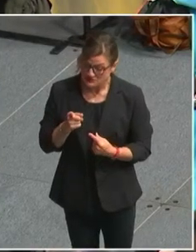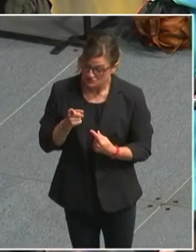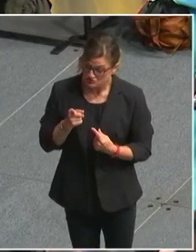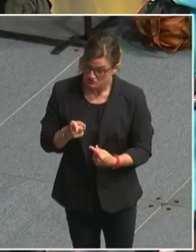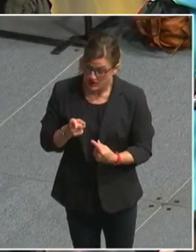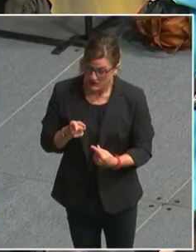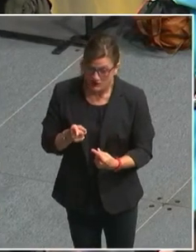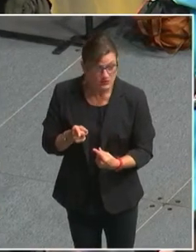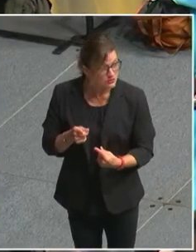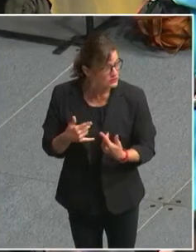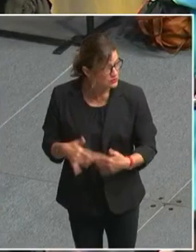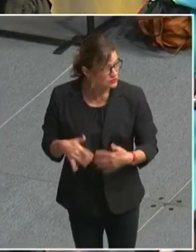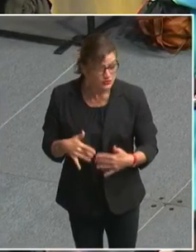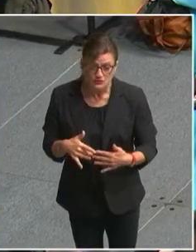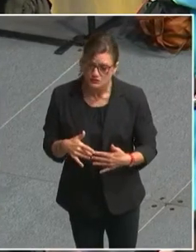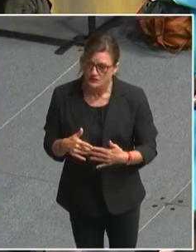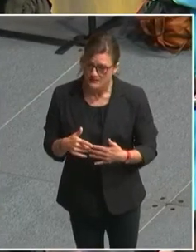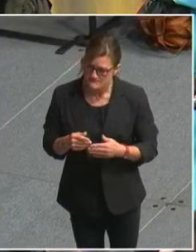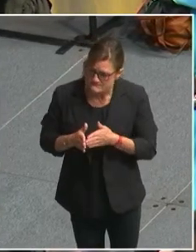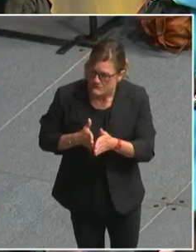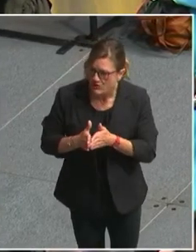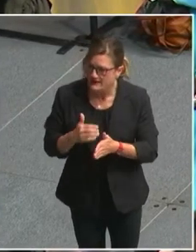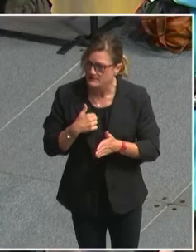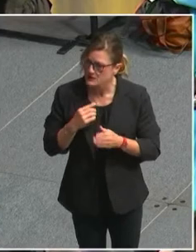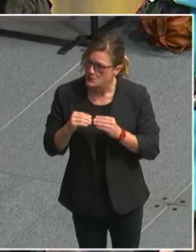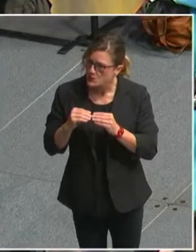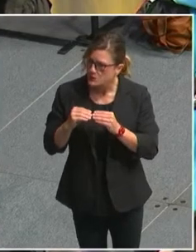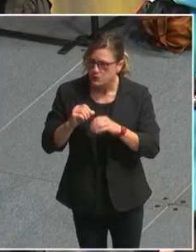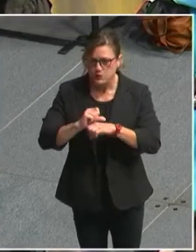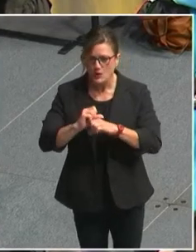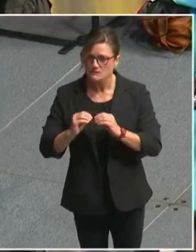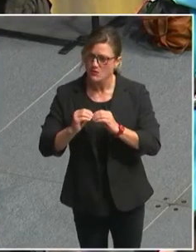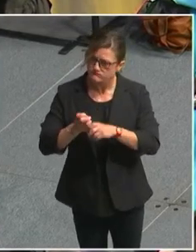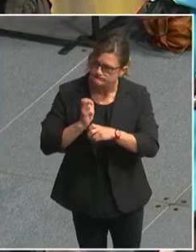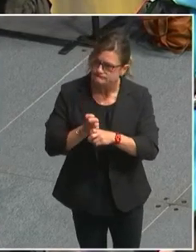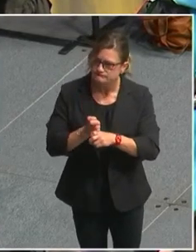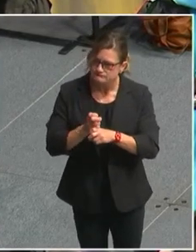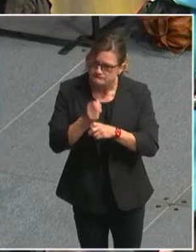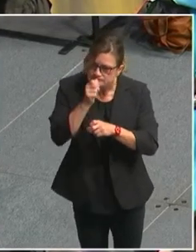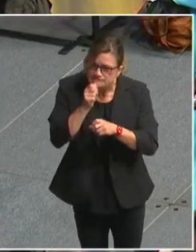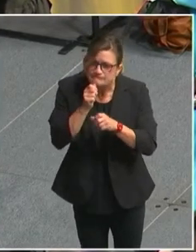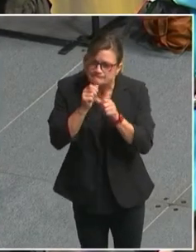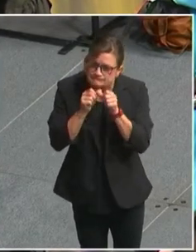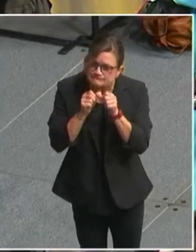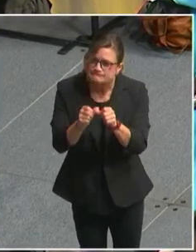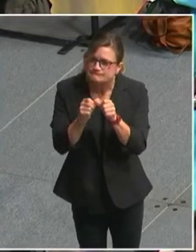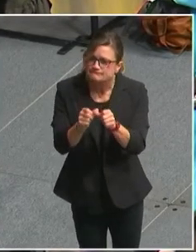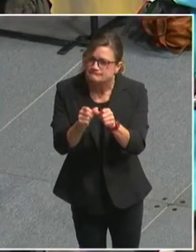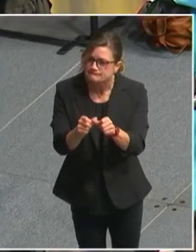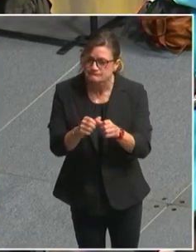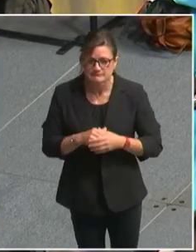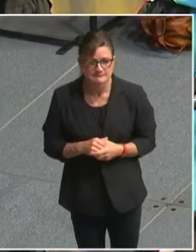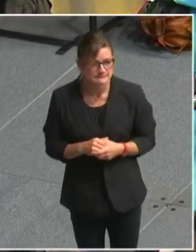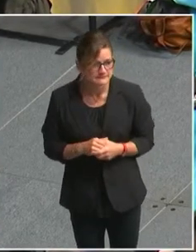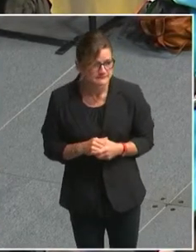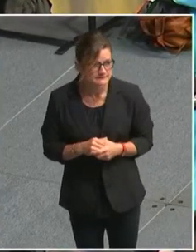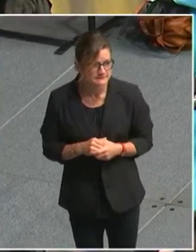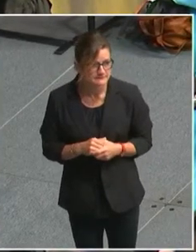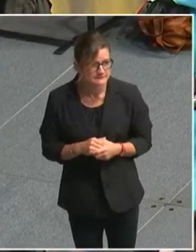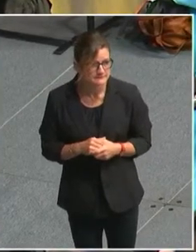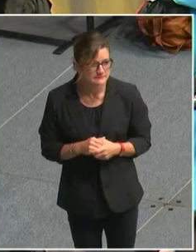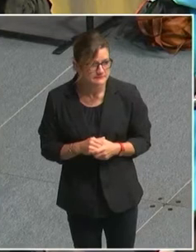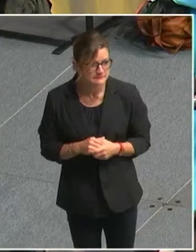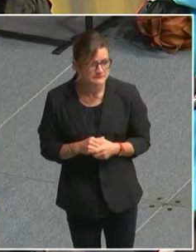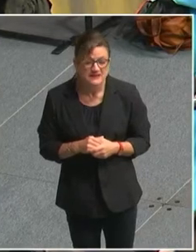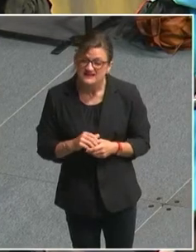that motivated me to work harder. The second thing I would like you to remember is that you should